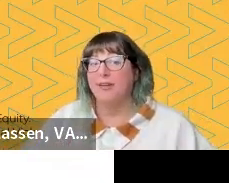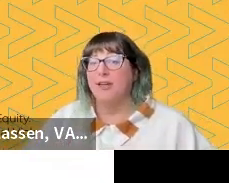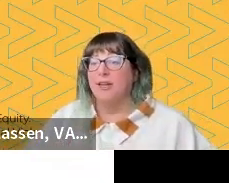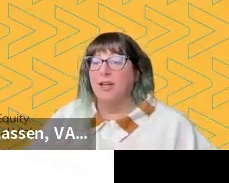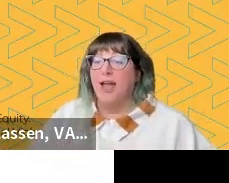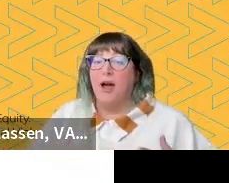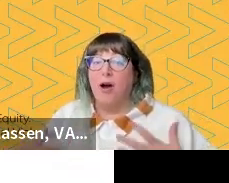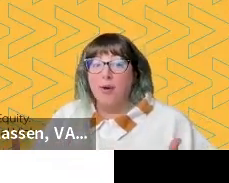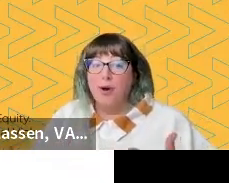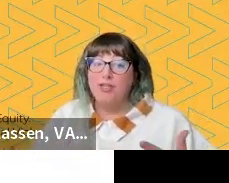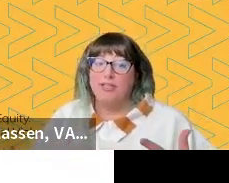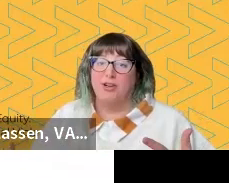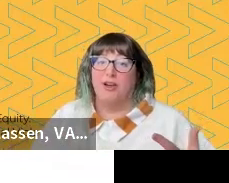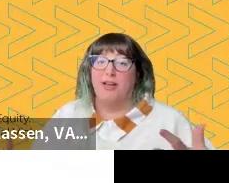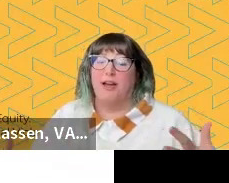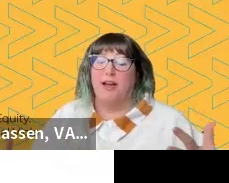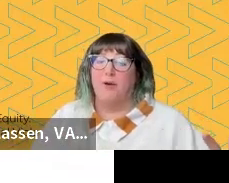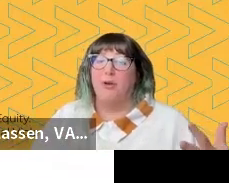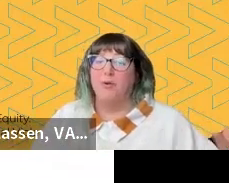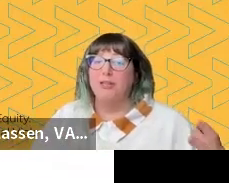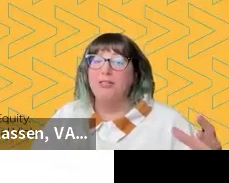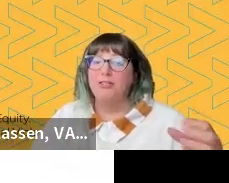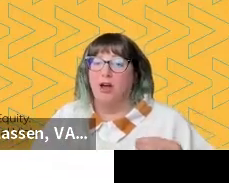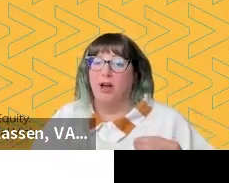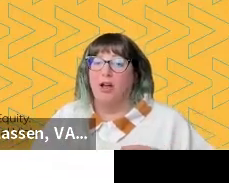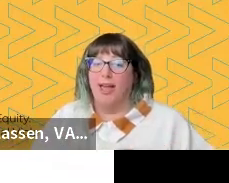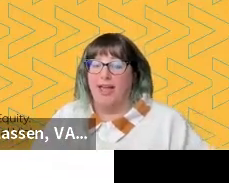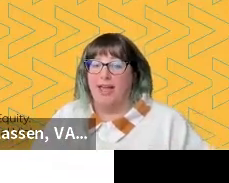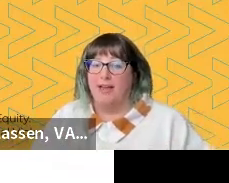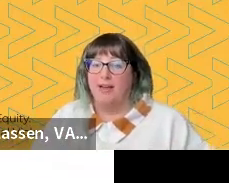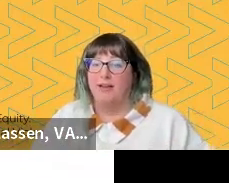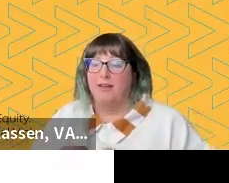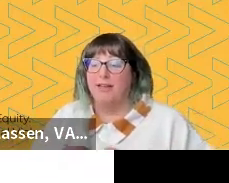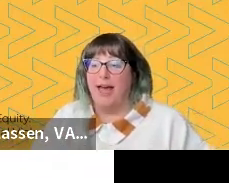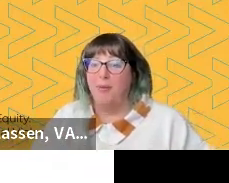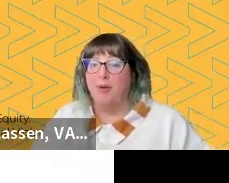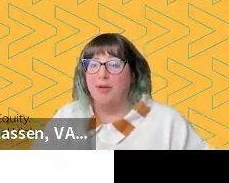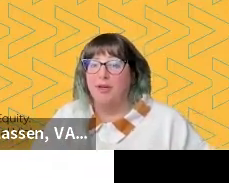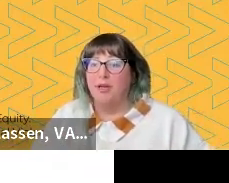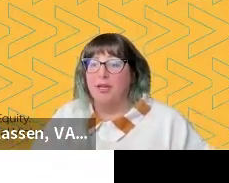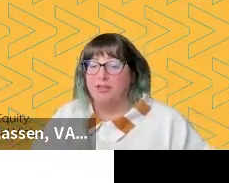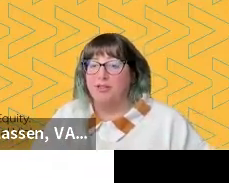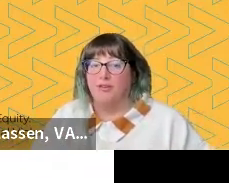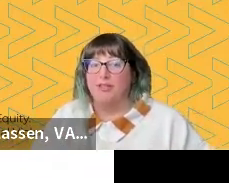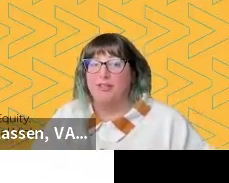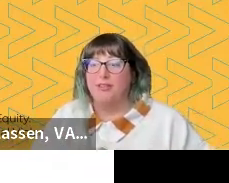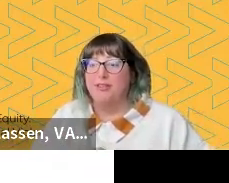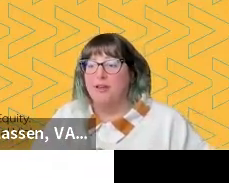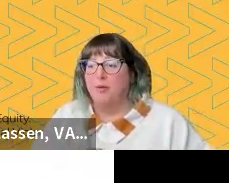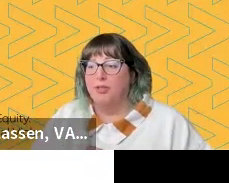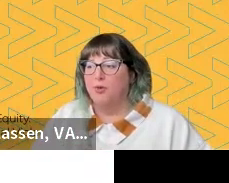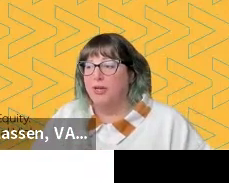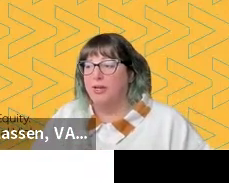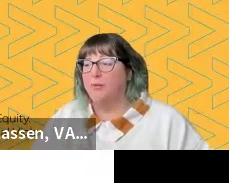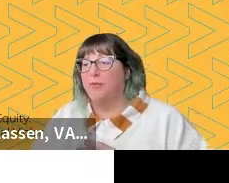and leave. How our project started, we really saw a gap in